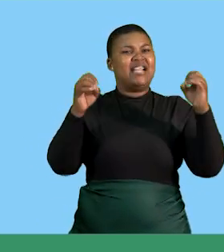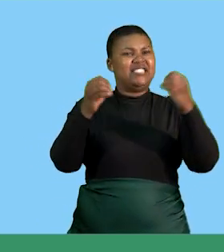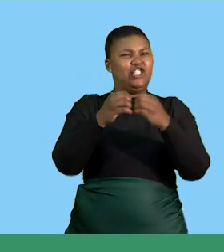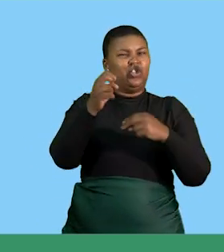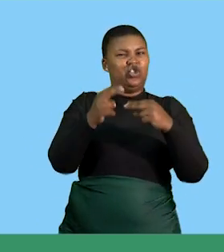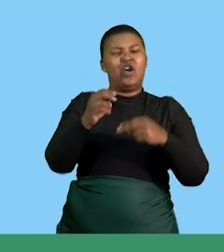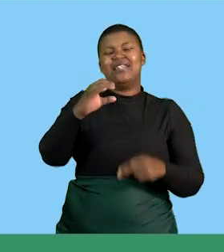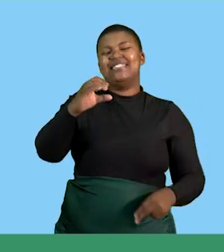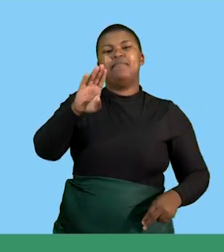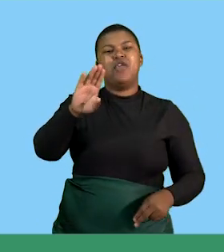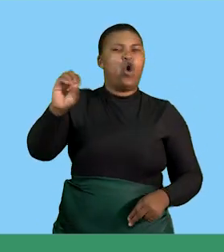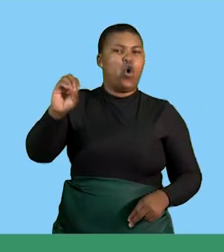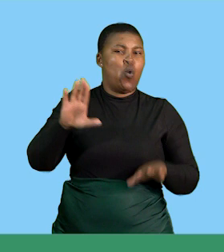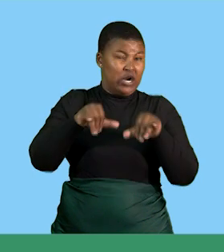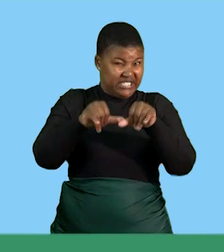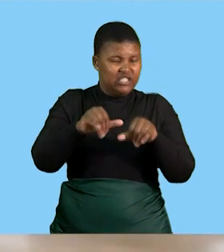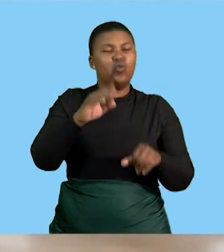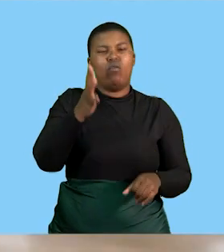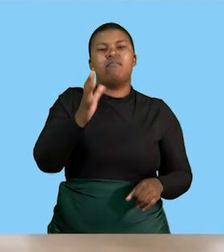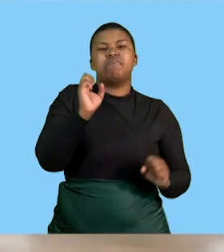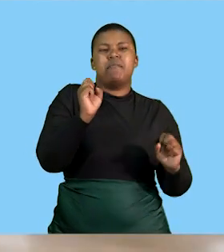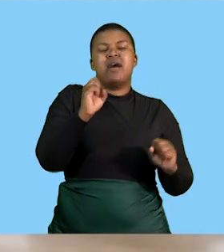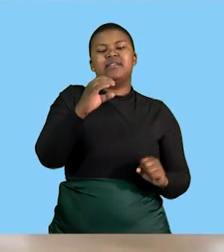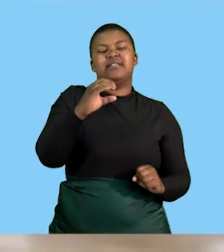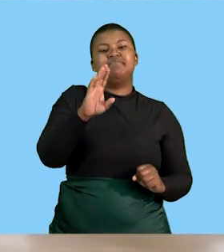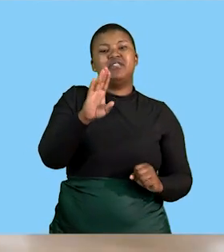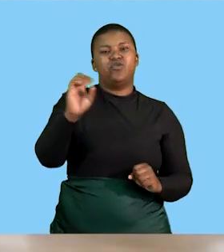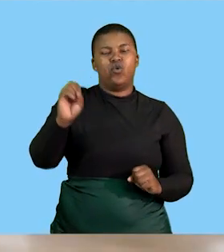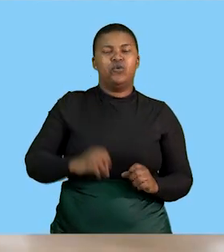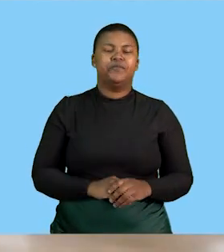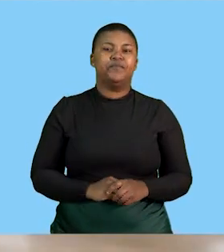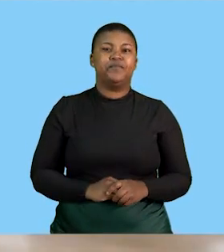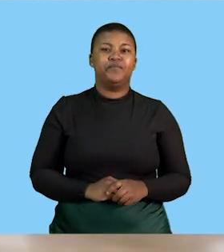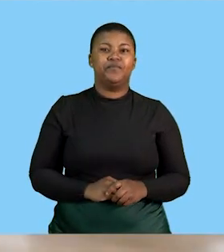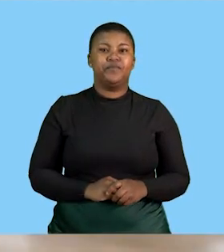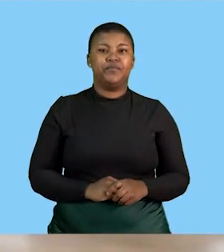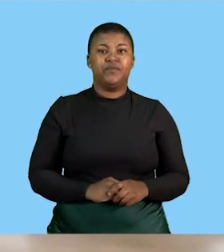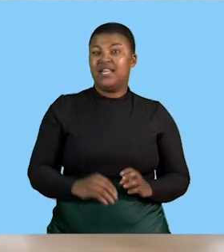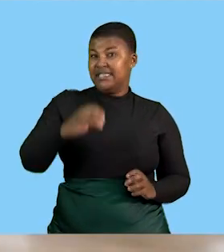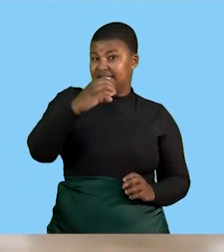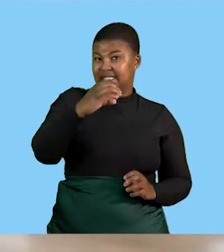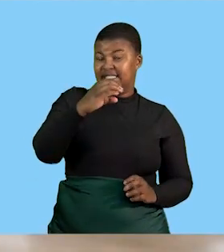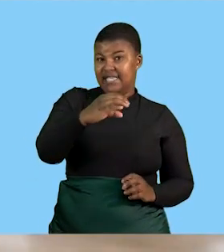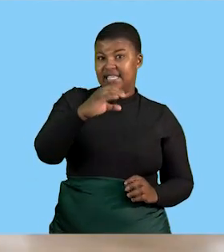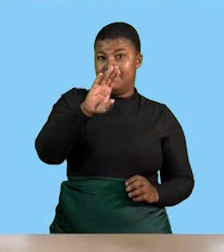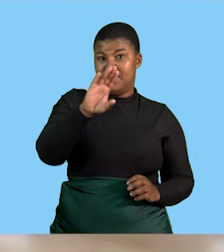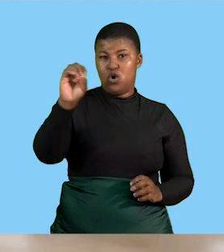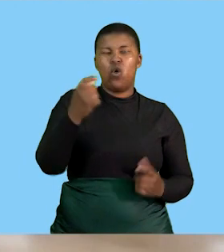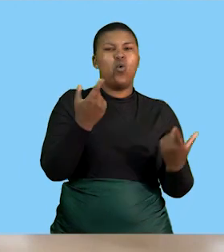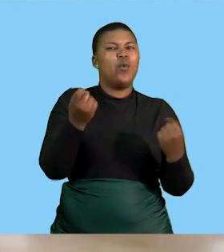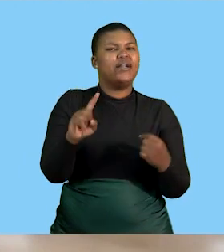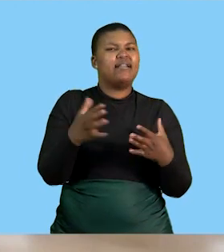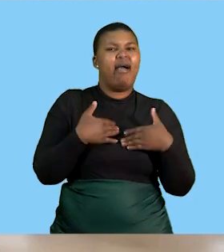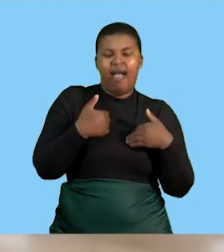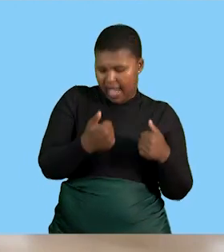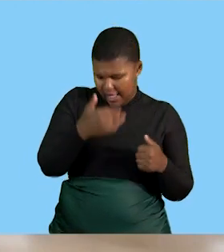only talk about CBOs. And what CBOs do is they address welfare issues in a